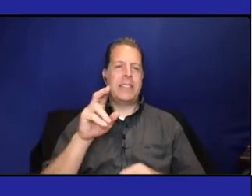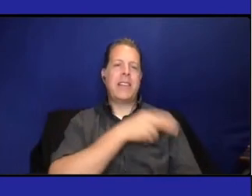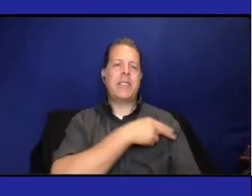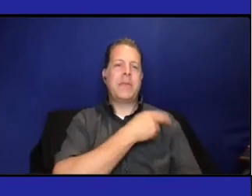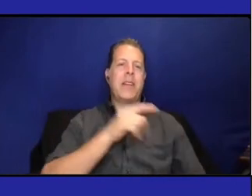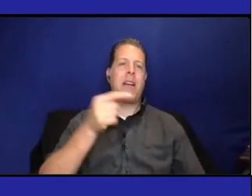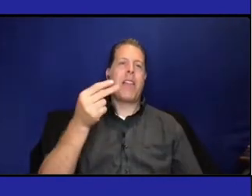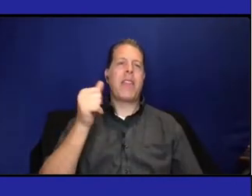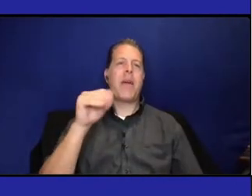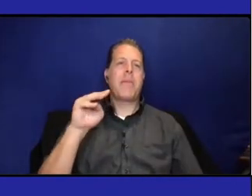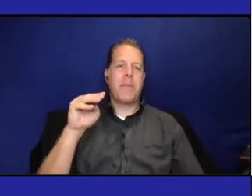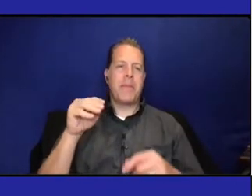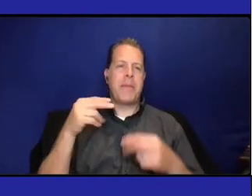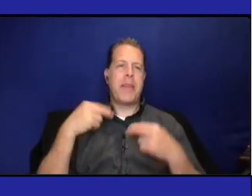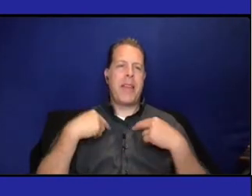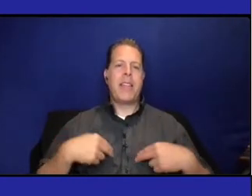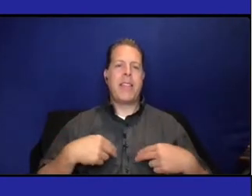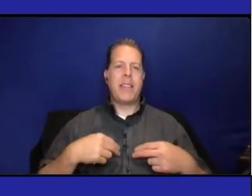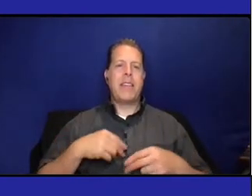annual occupancy fee of